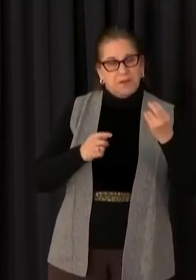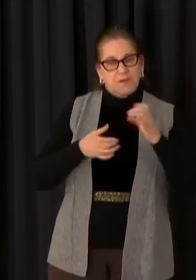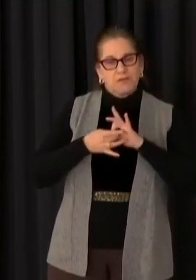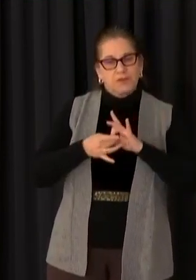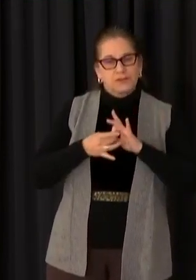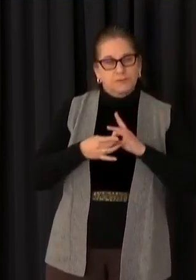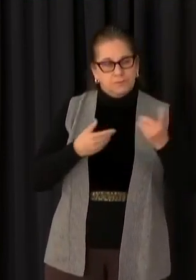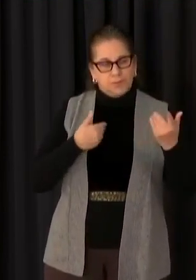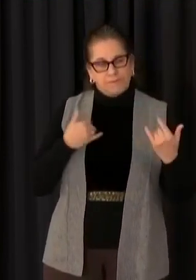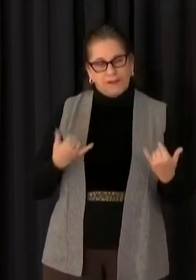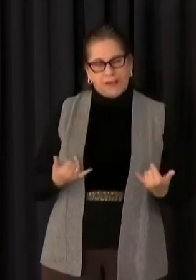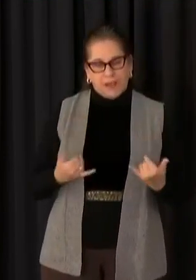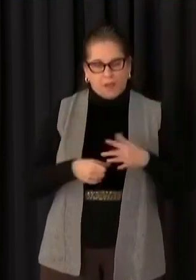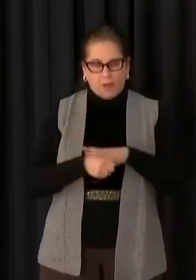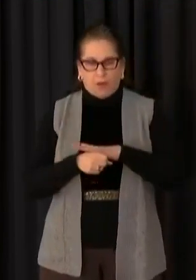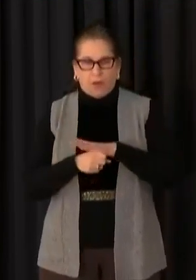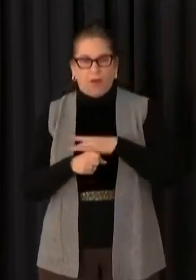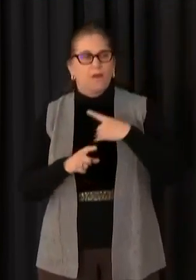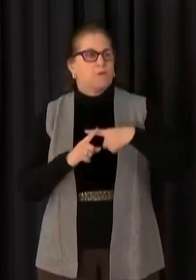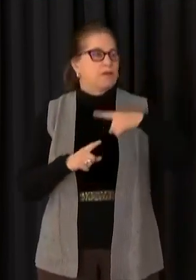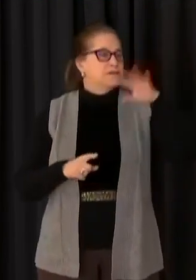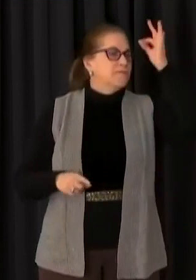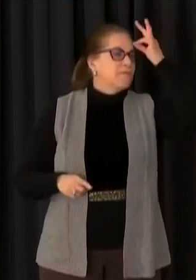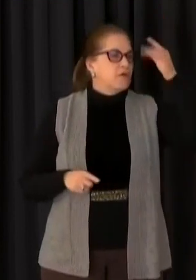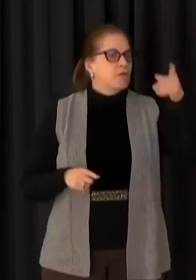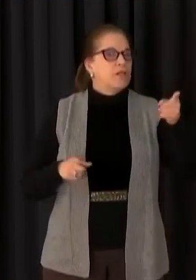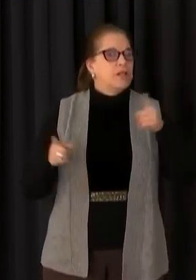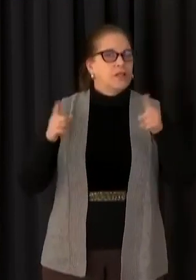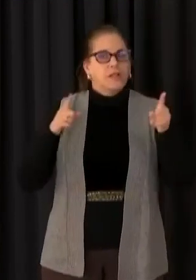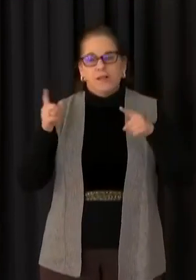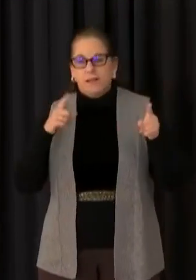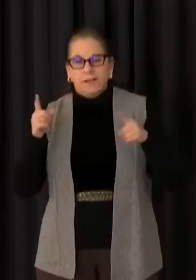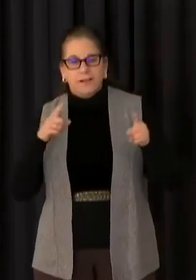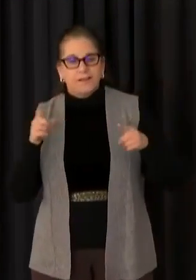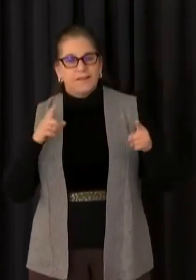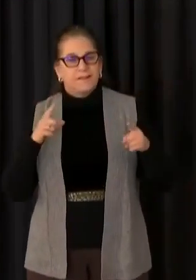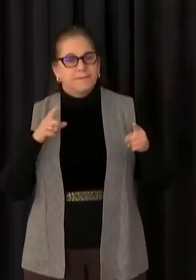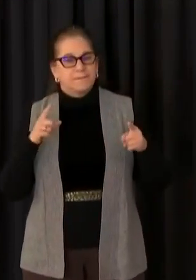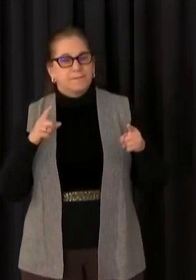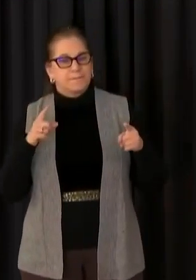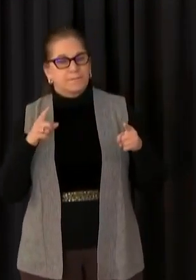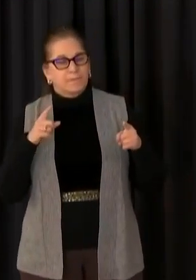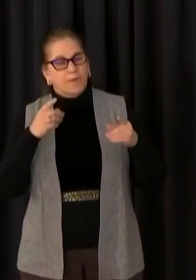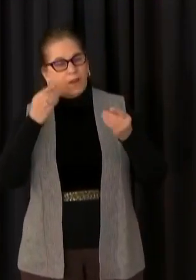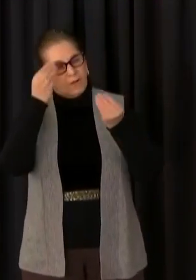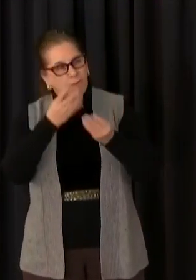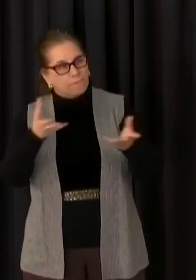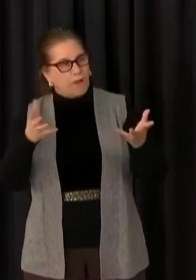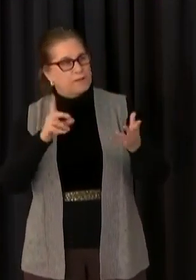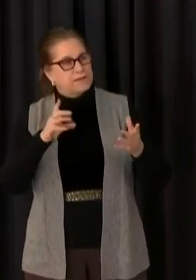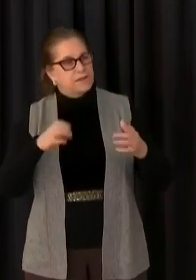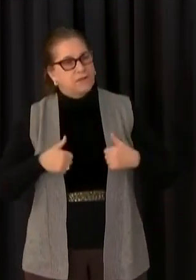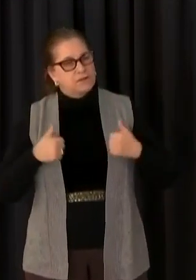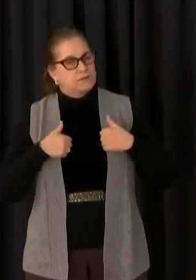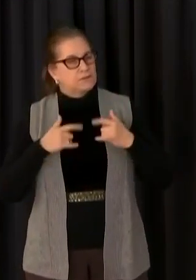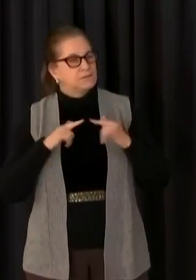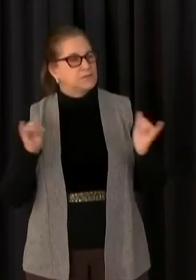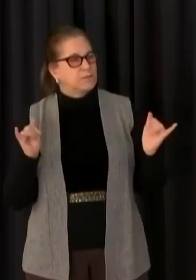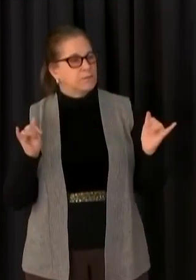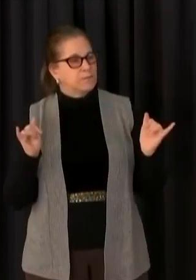between the local and the federal planning of this, particularly when it comes to notifying residents? I get that it's a